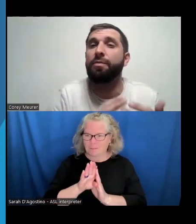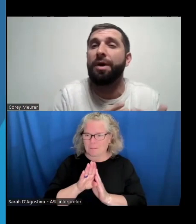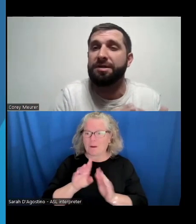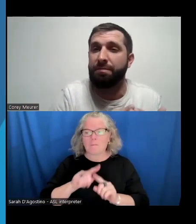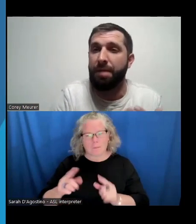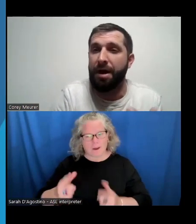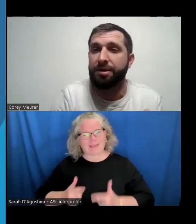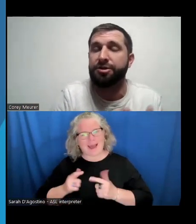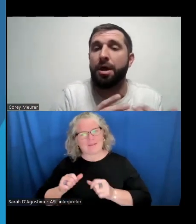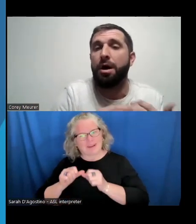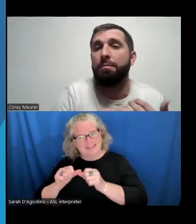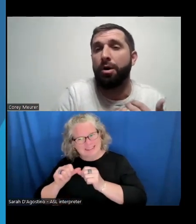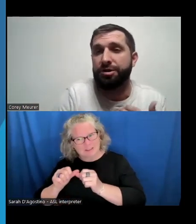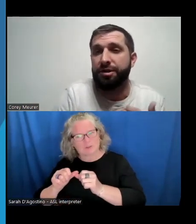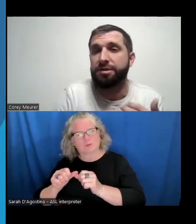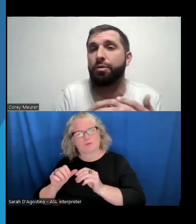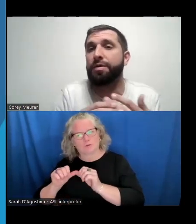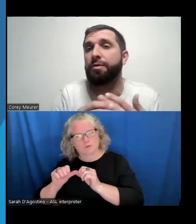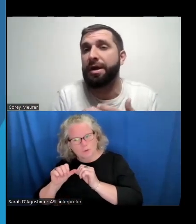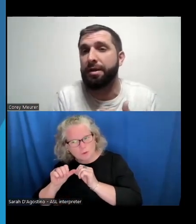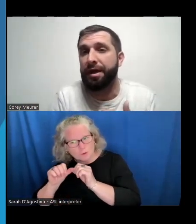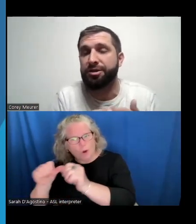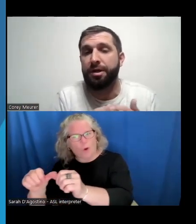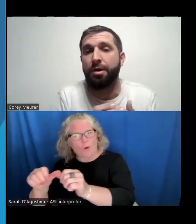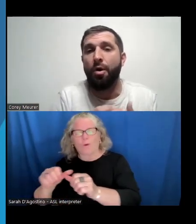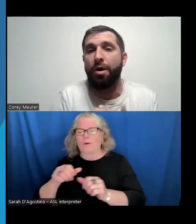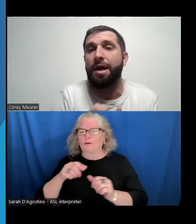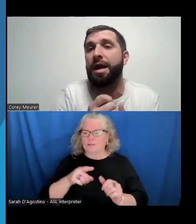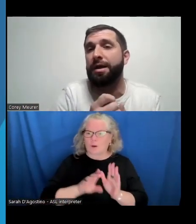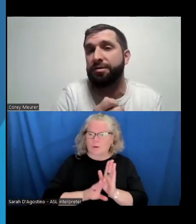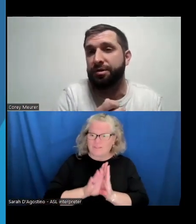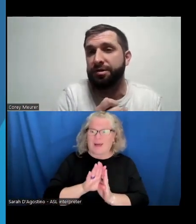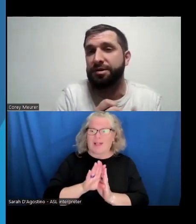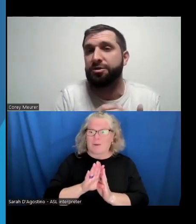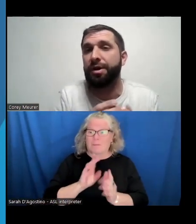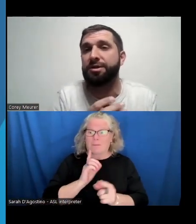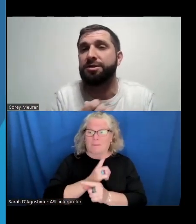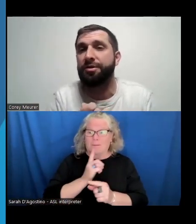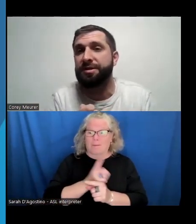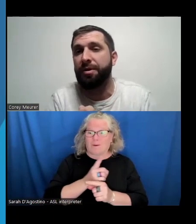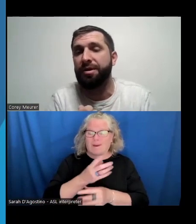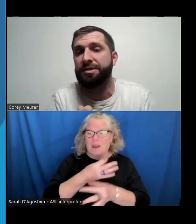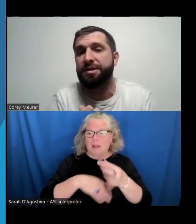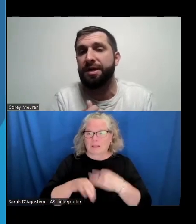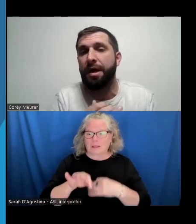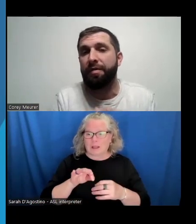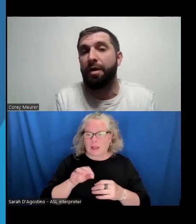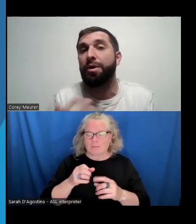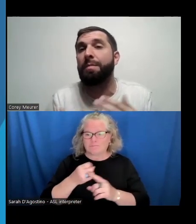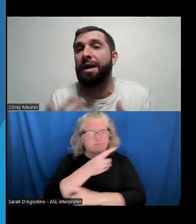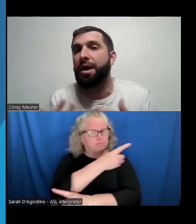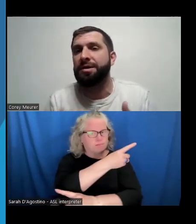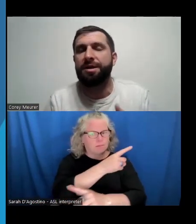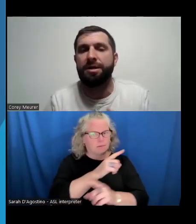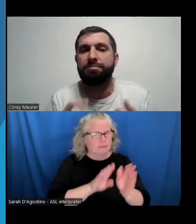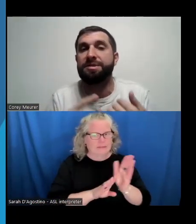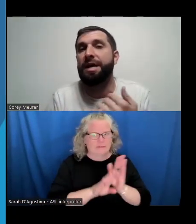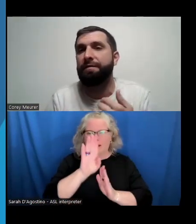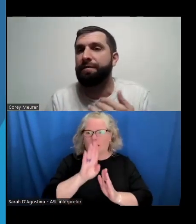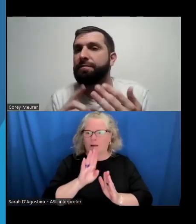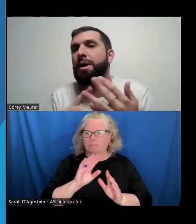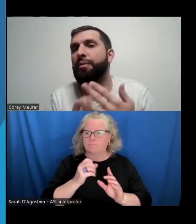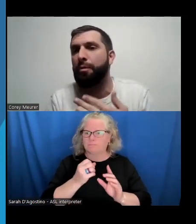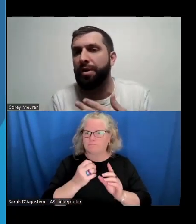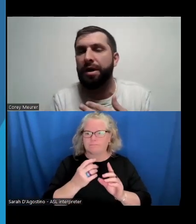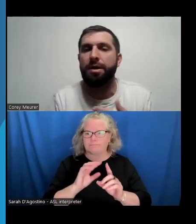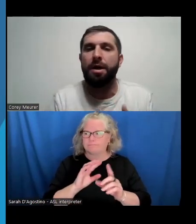maybe different ways to manage emotions or their regulation, or how to handle certain situations or experiences that we might not deem